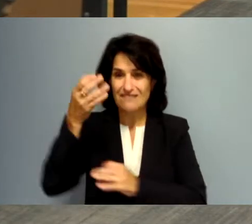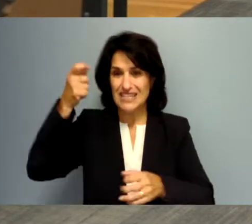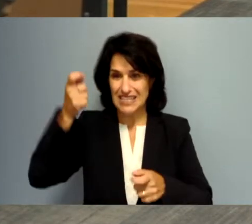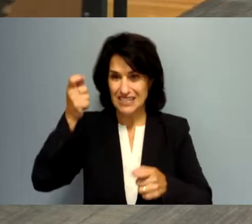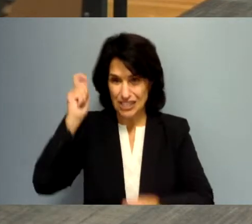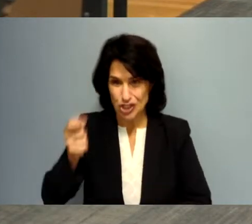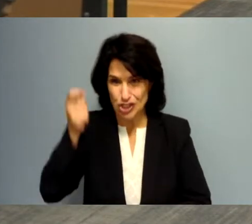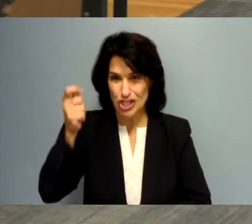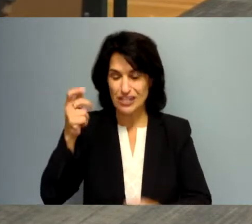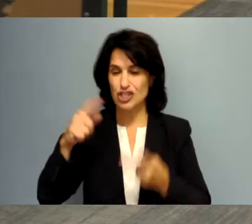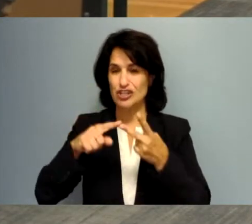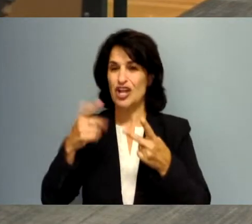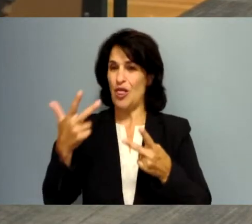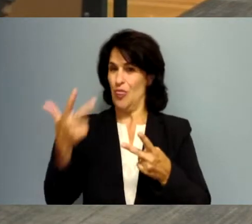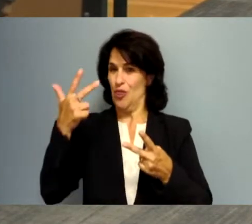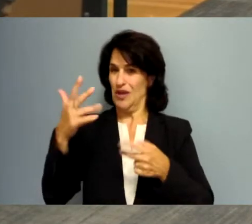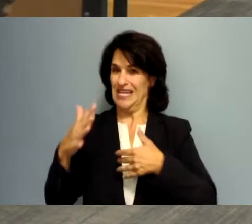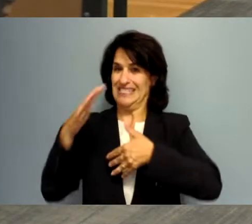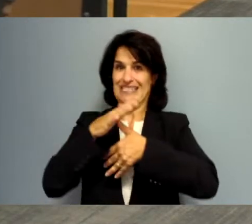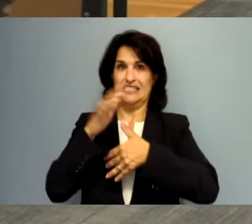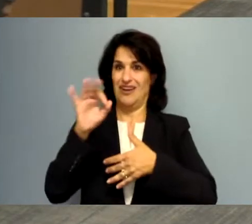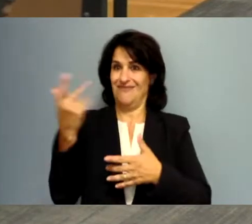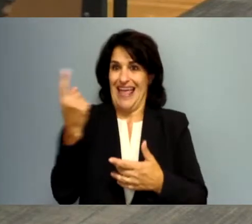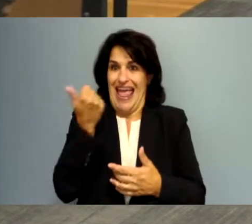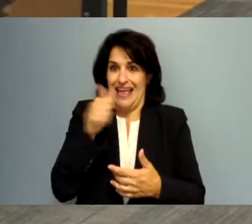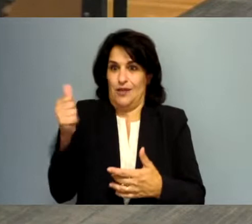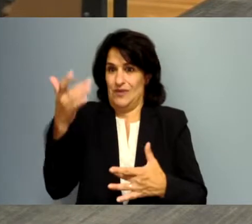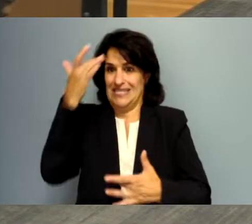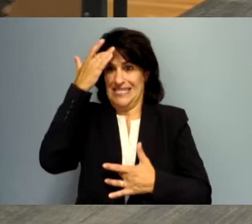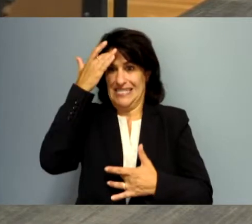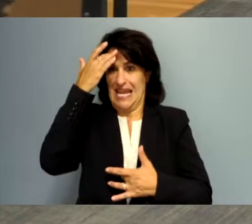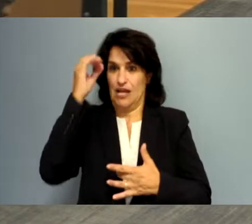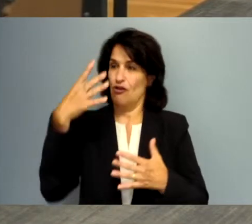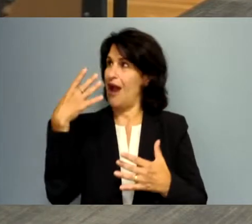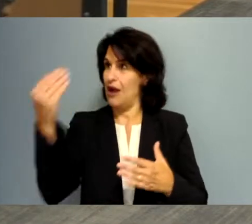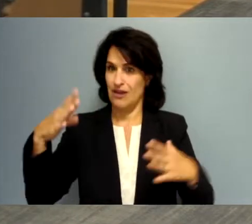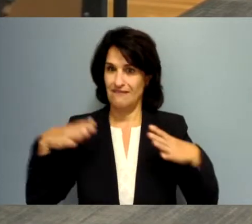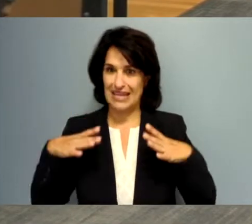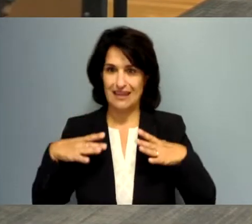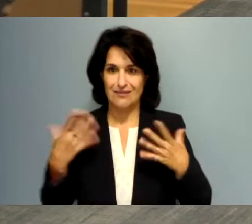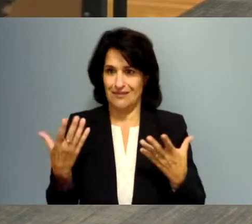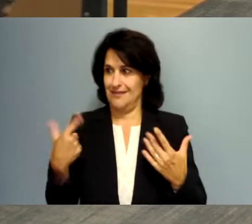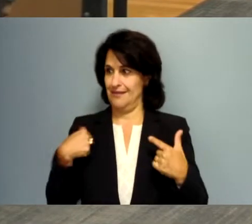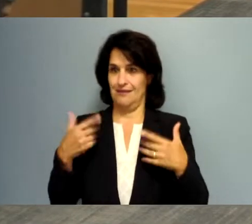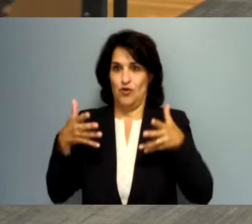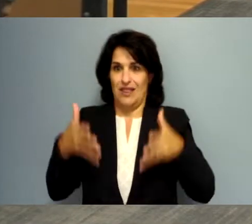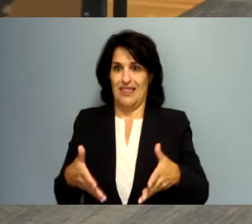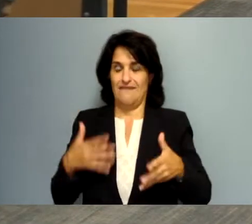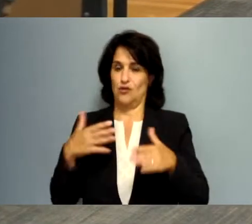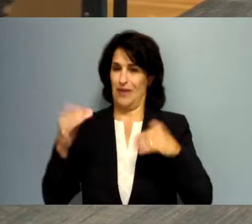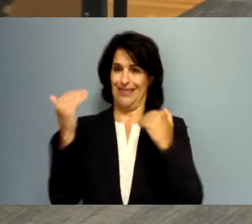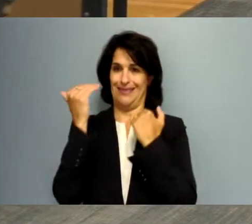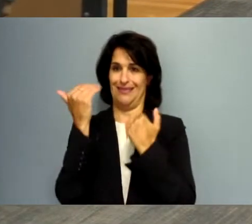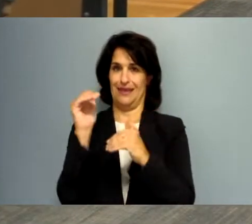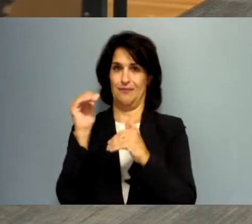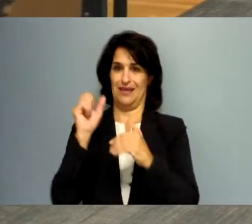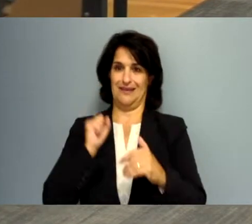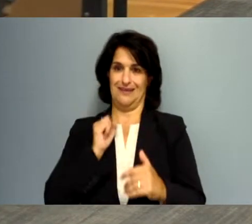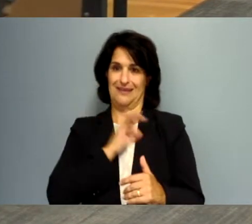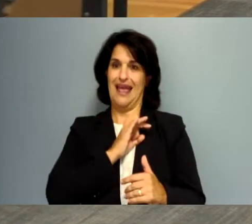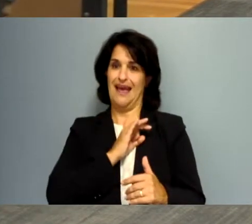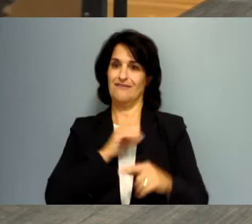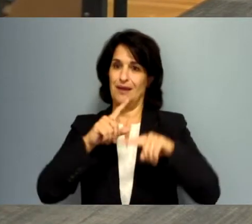judges. So if anybody's out sick or on vacation, that leaves us with limited staff to support the court's